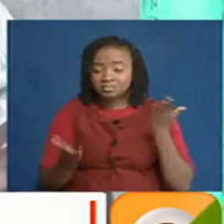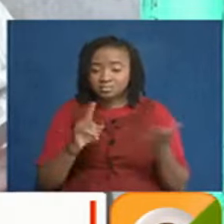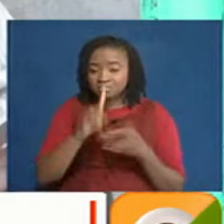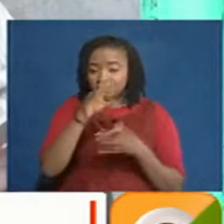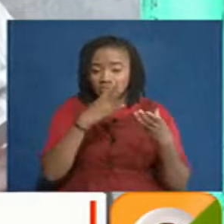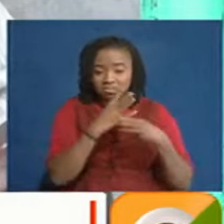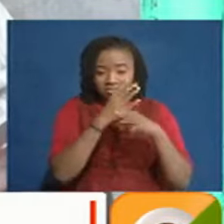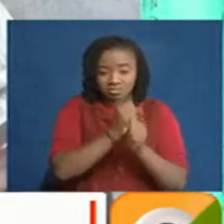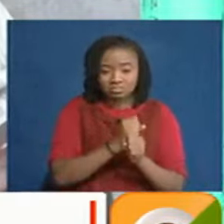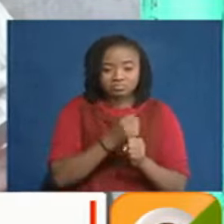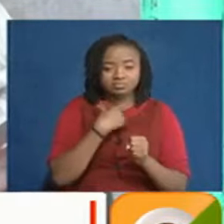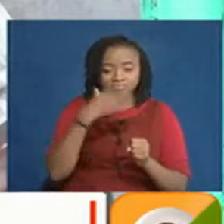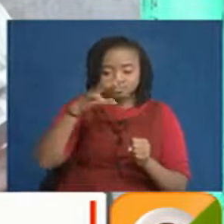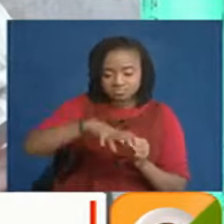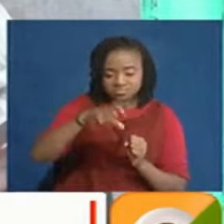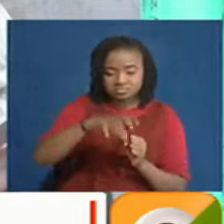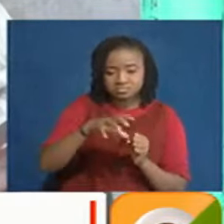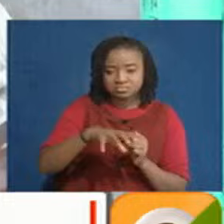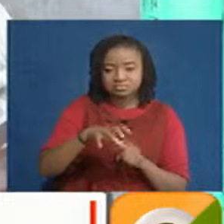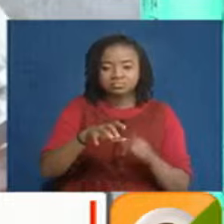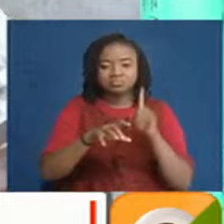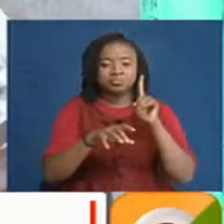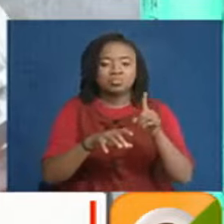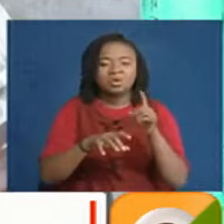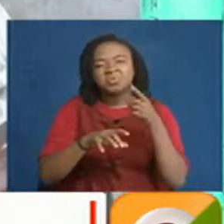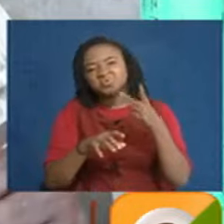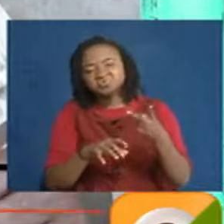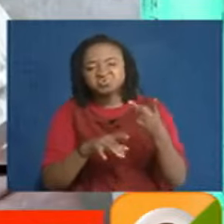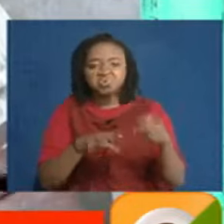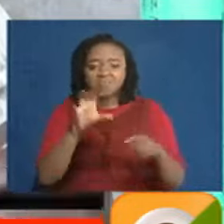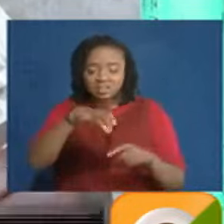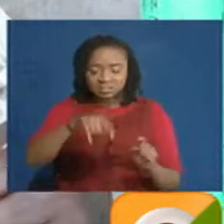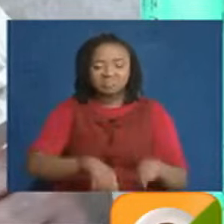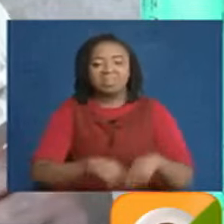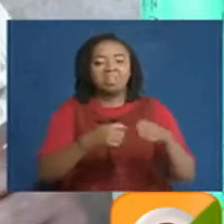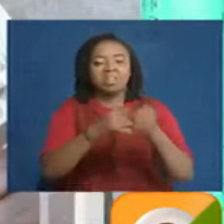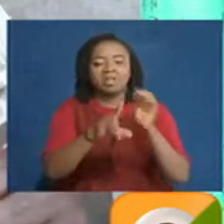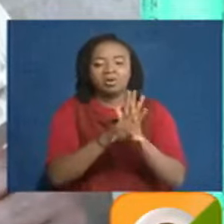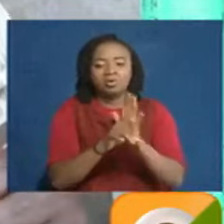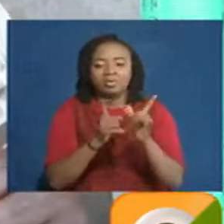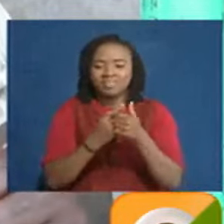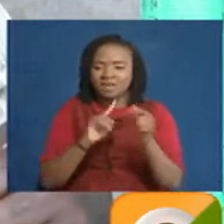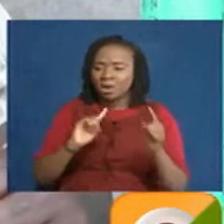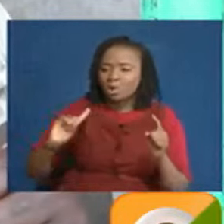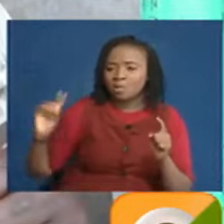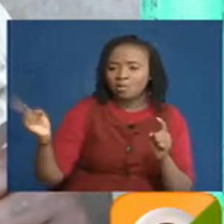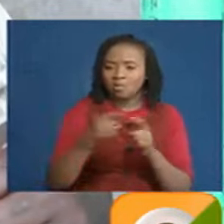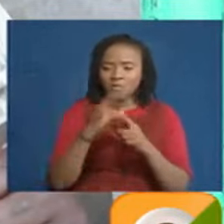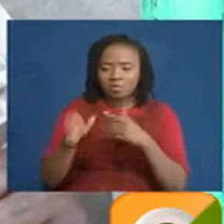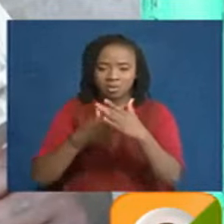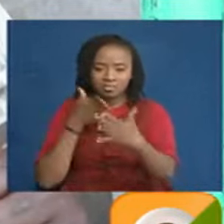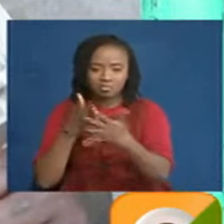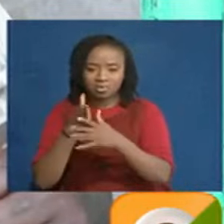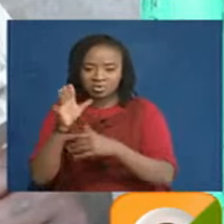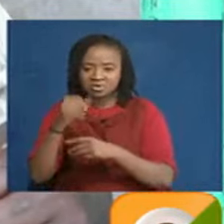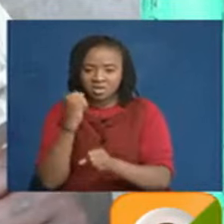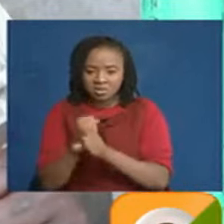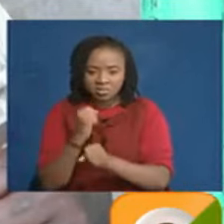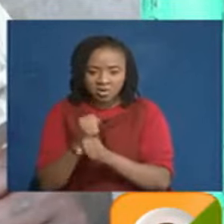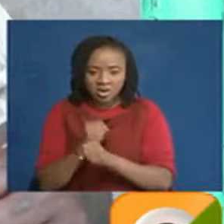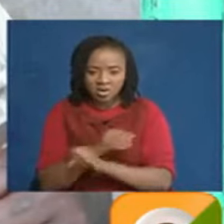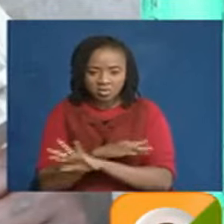moja kuna gari moja ilifanya makosa ama magari mbili, na magari yote yanaweza kuambiwa ya kwamba hasa operation zao za